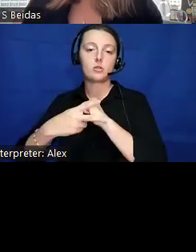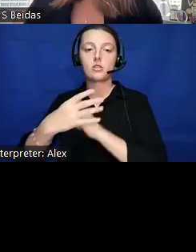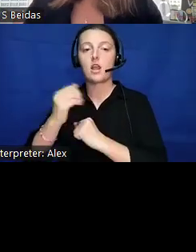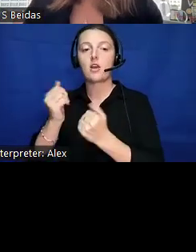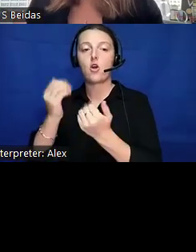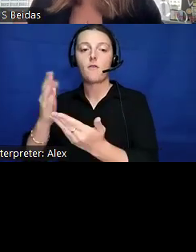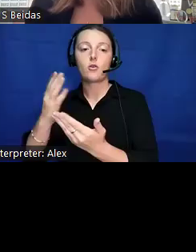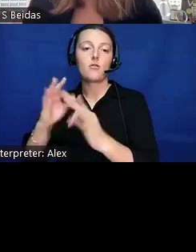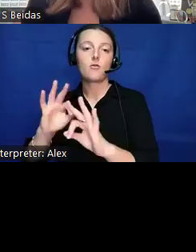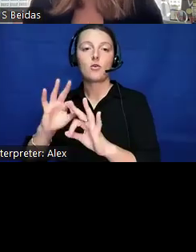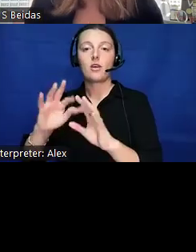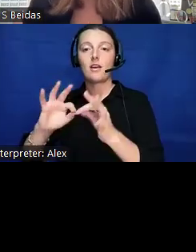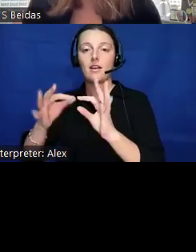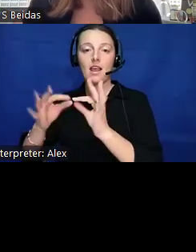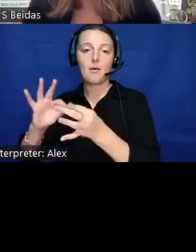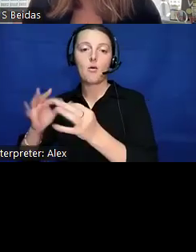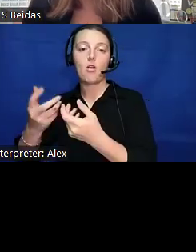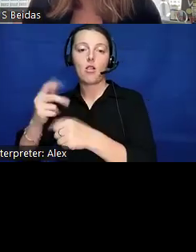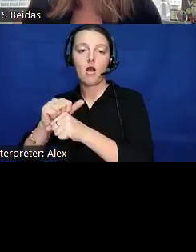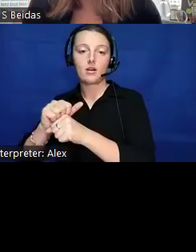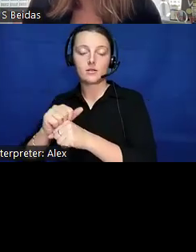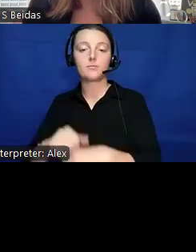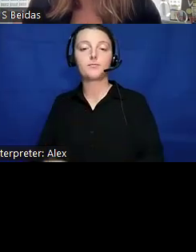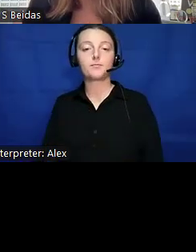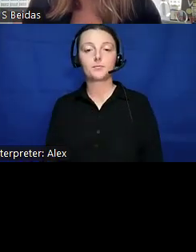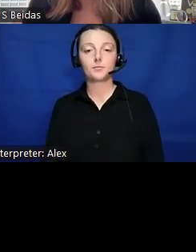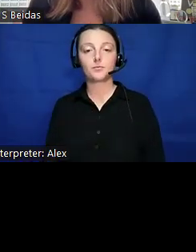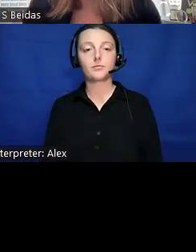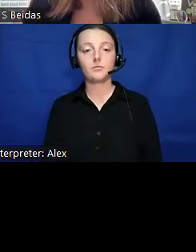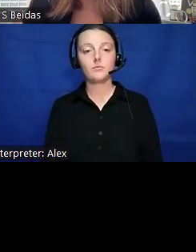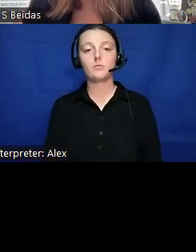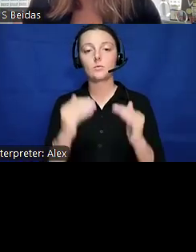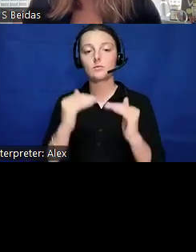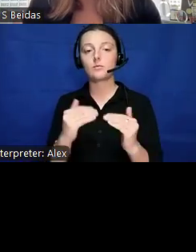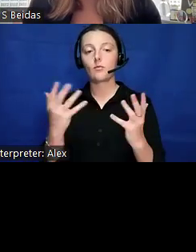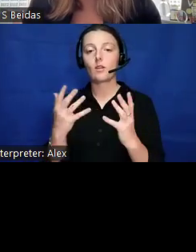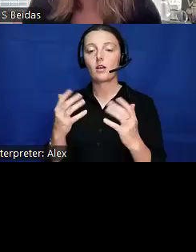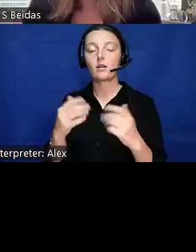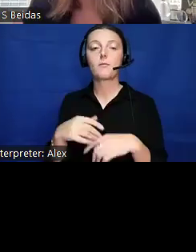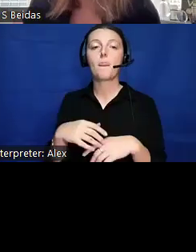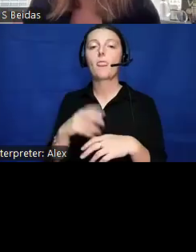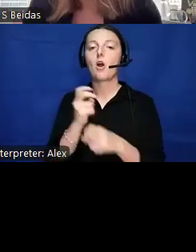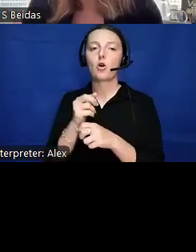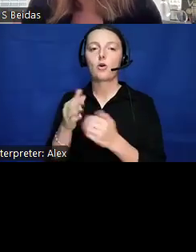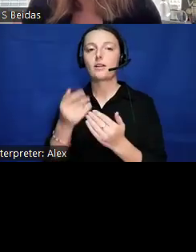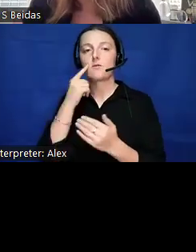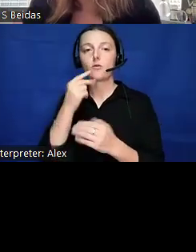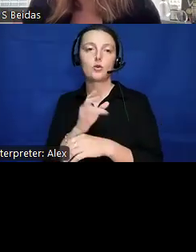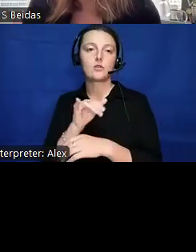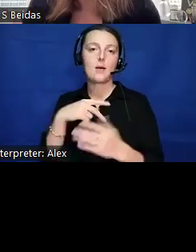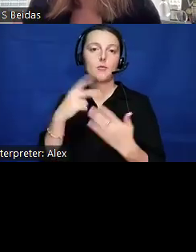The next step is to understand what might make it hard or easy to use that program. And so to do that, we conducted